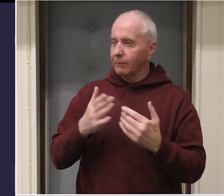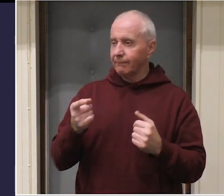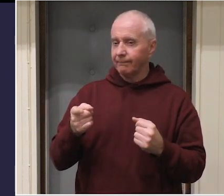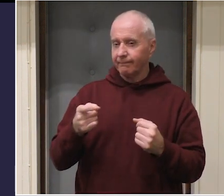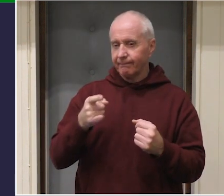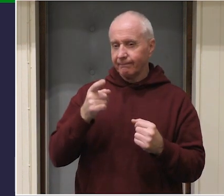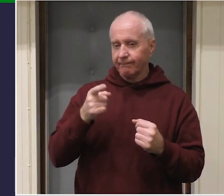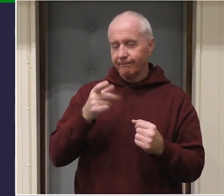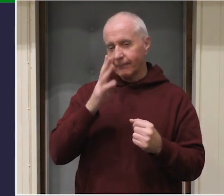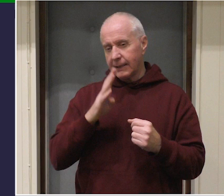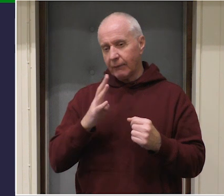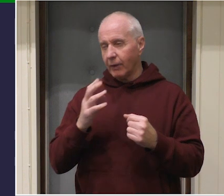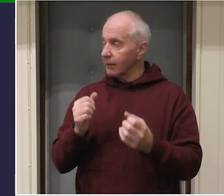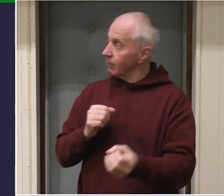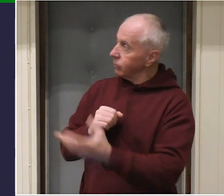do.